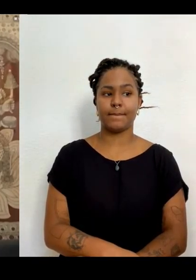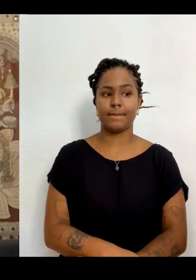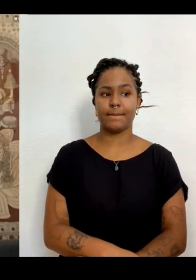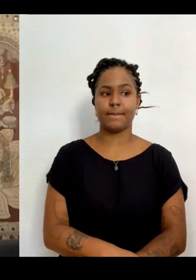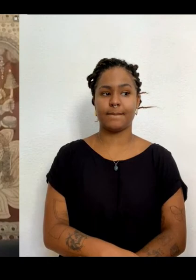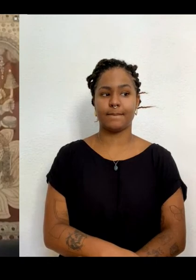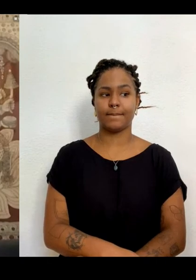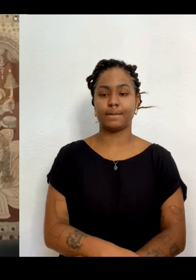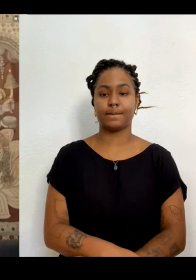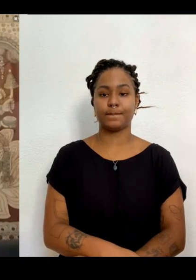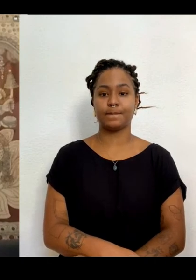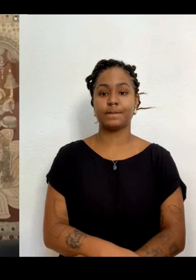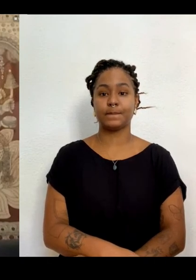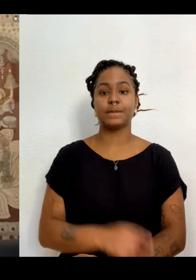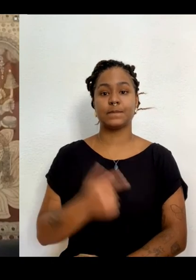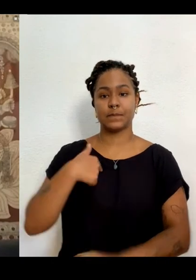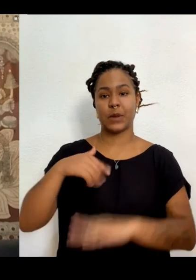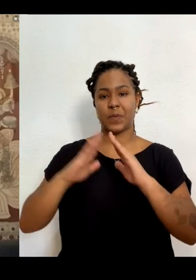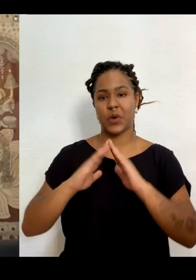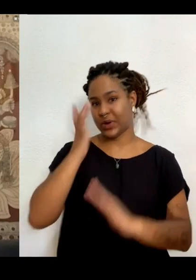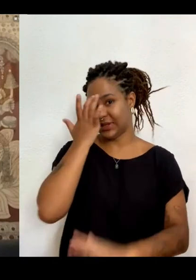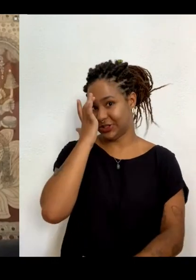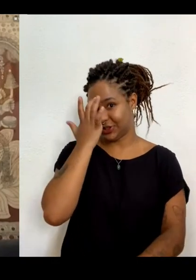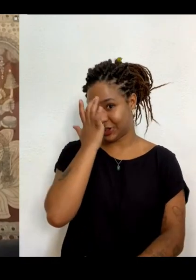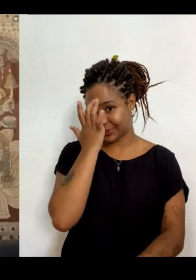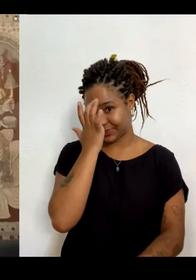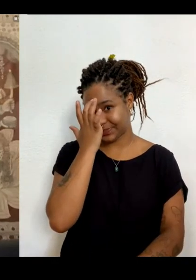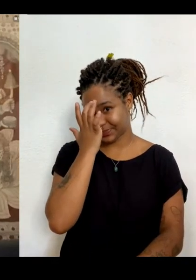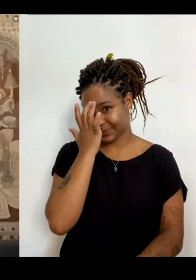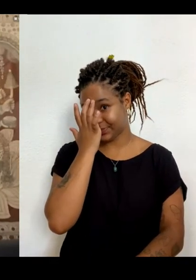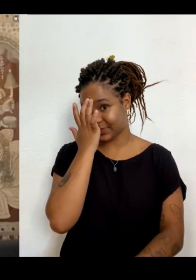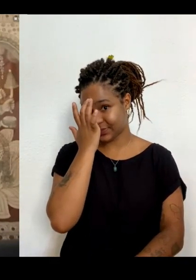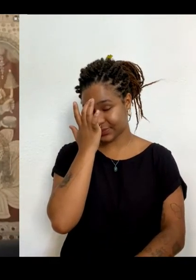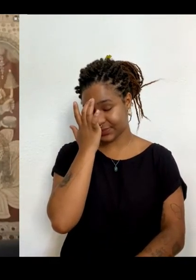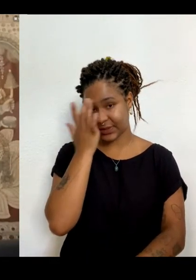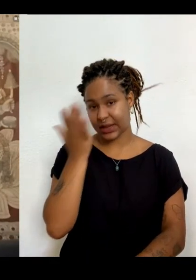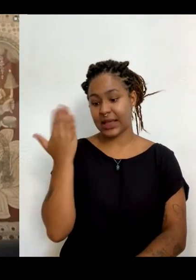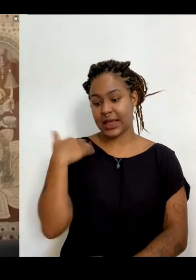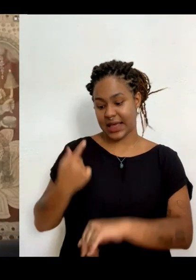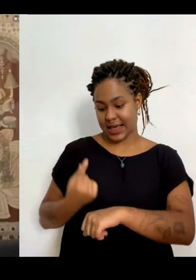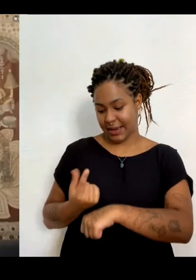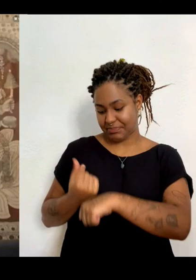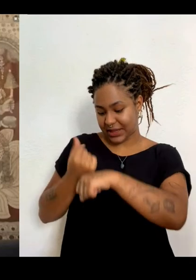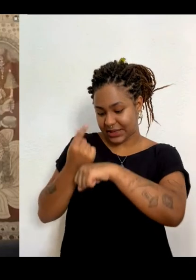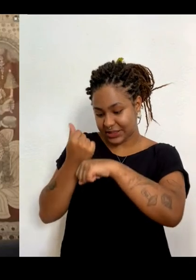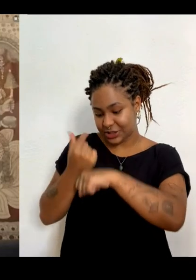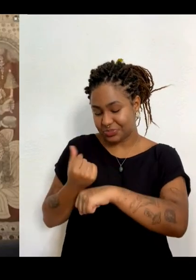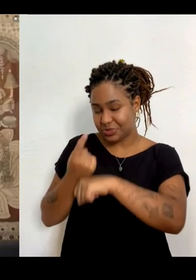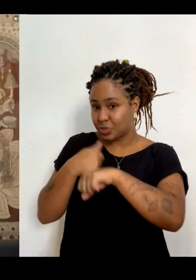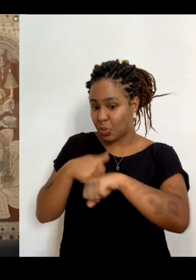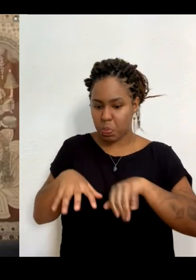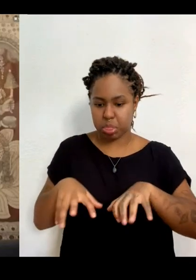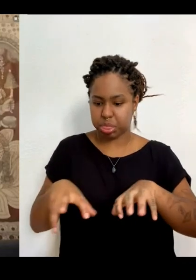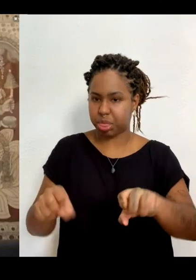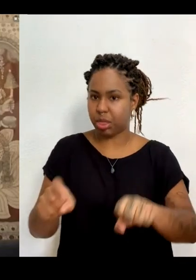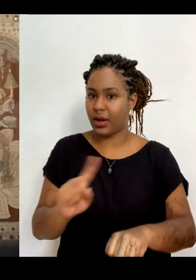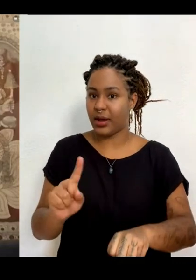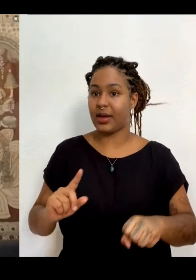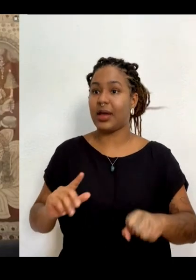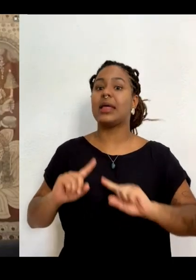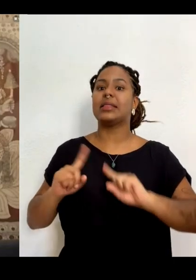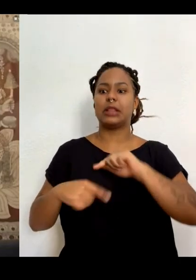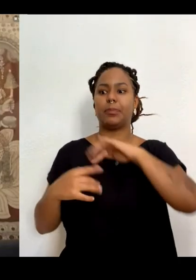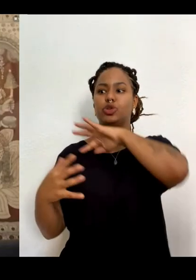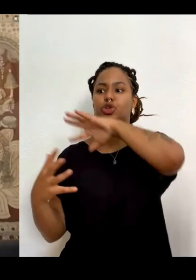was not dominant it has been made dominant through globalization and even today their communities unless